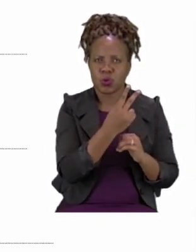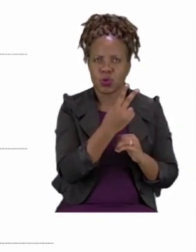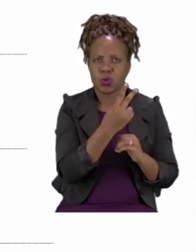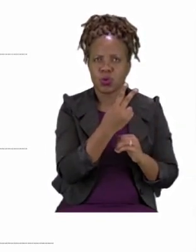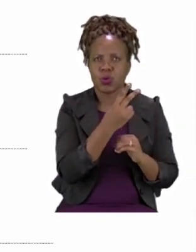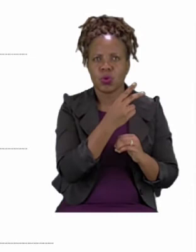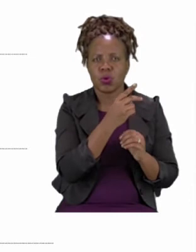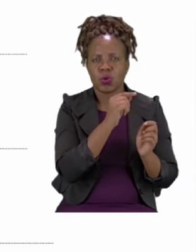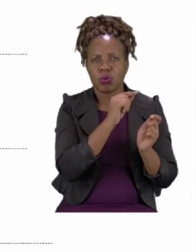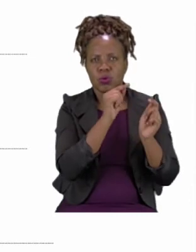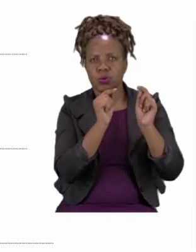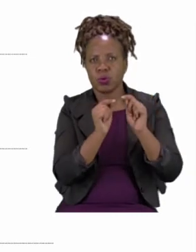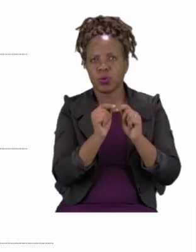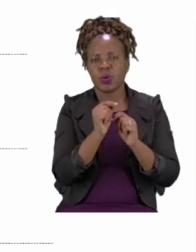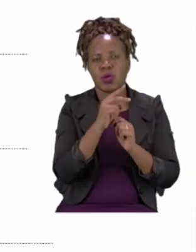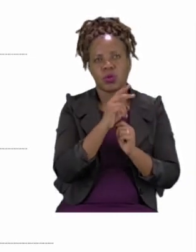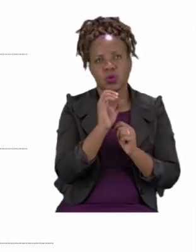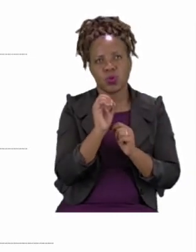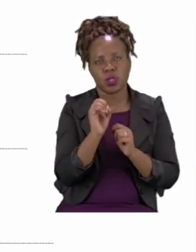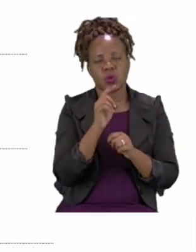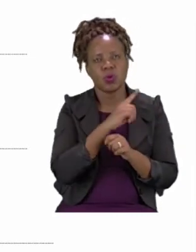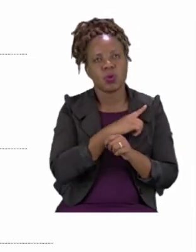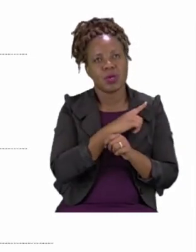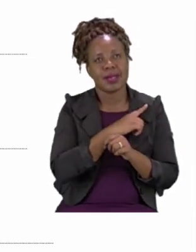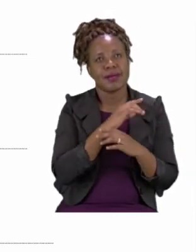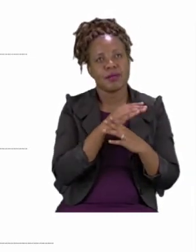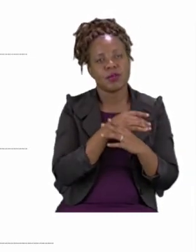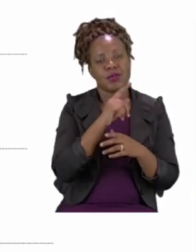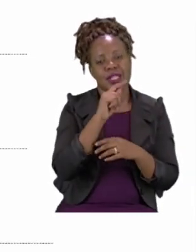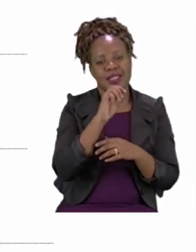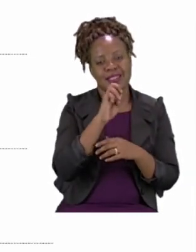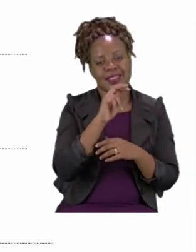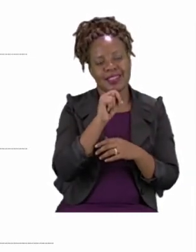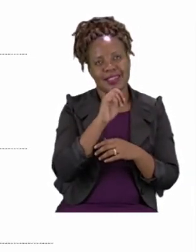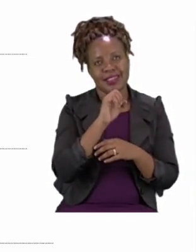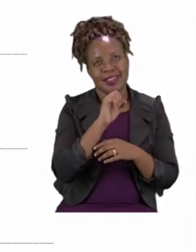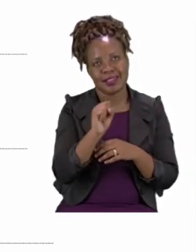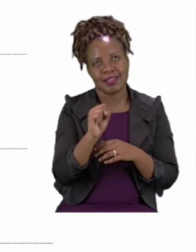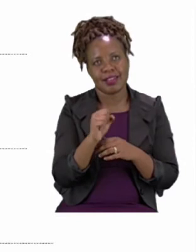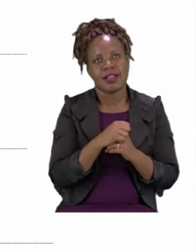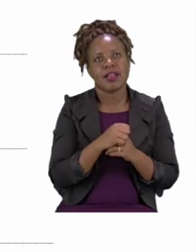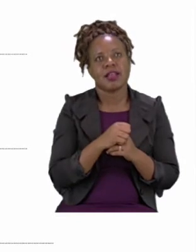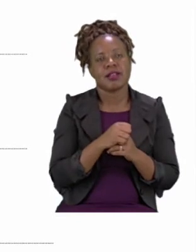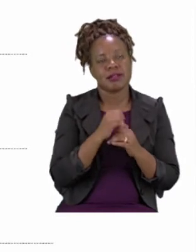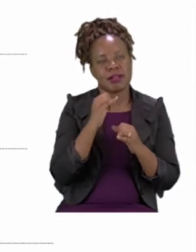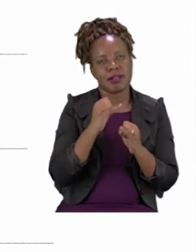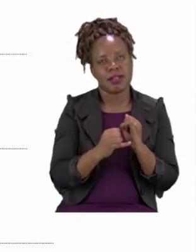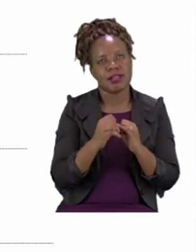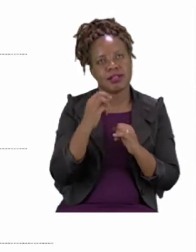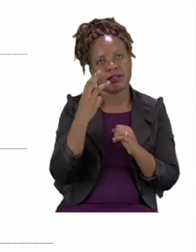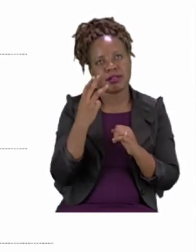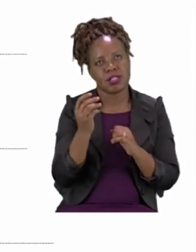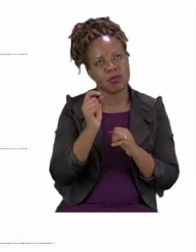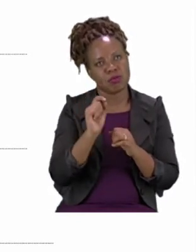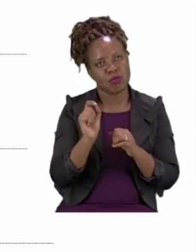our next number is the 3, and our 3 comes from it being units. So if we